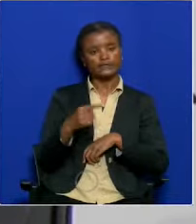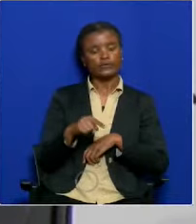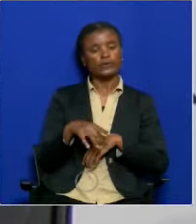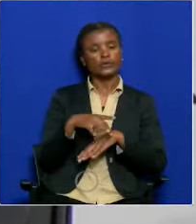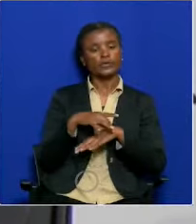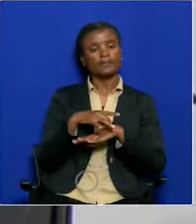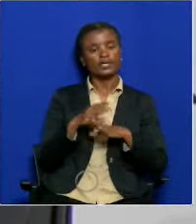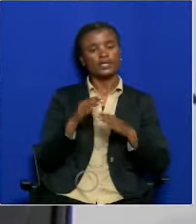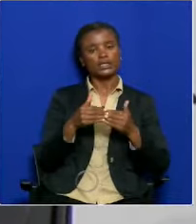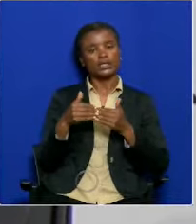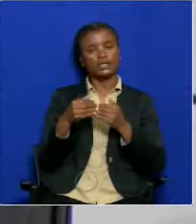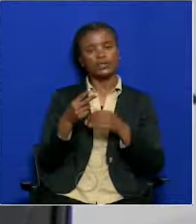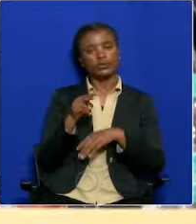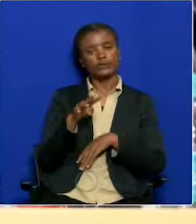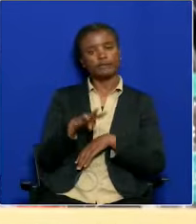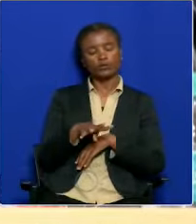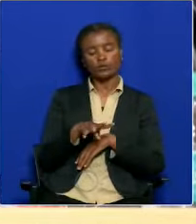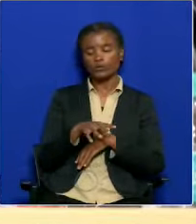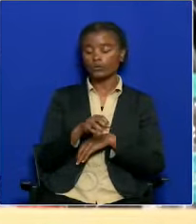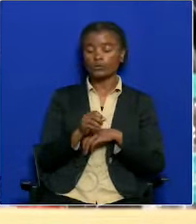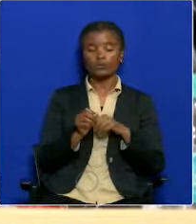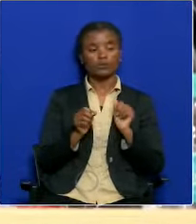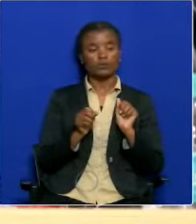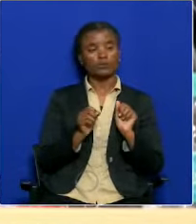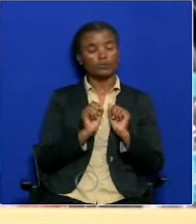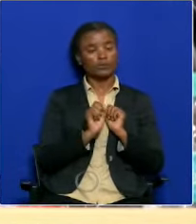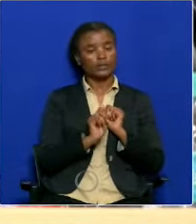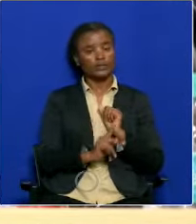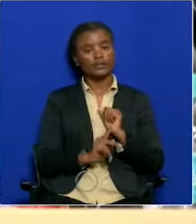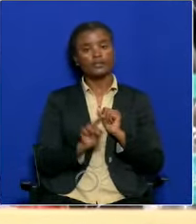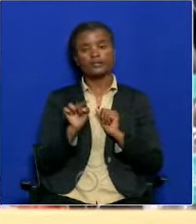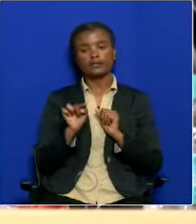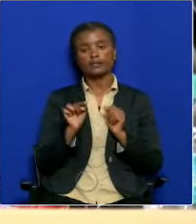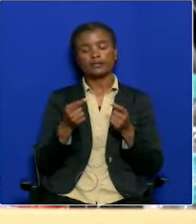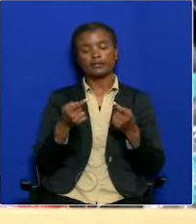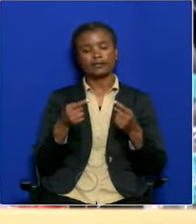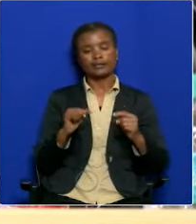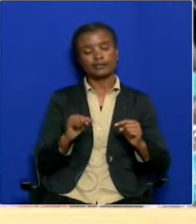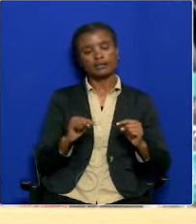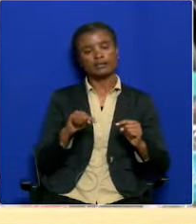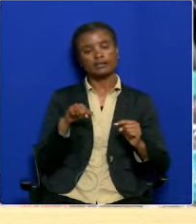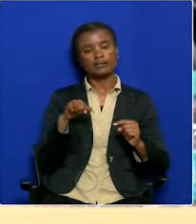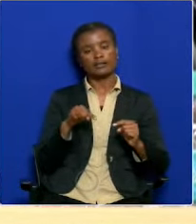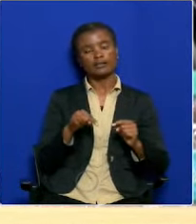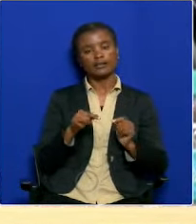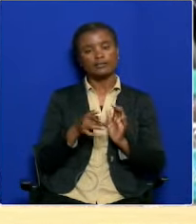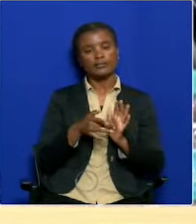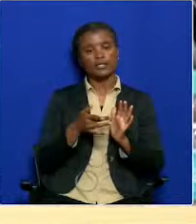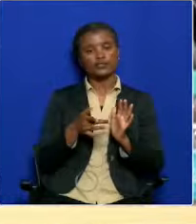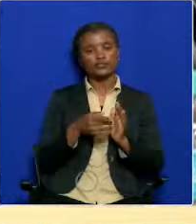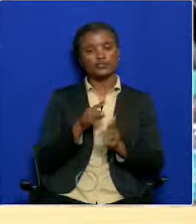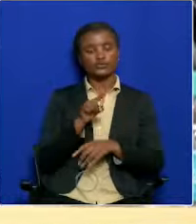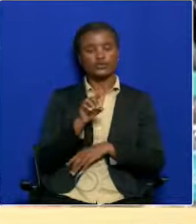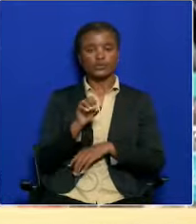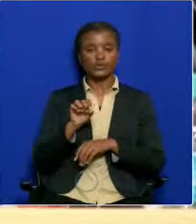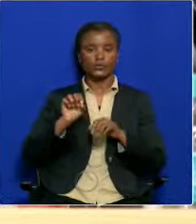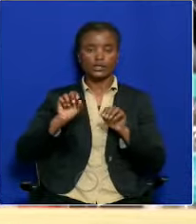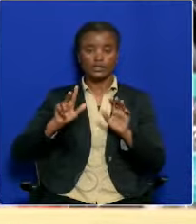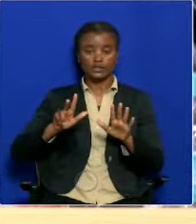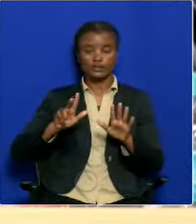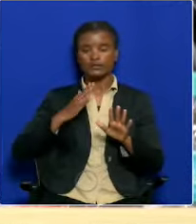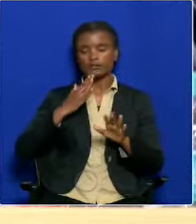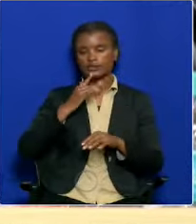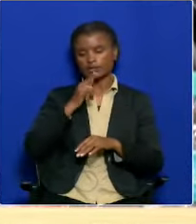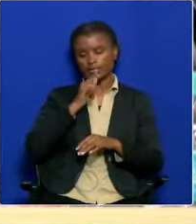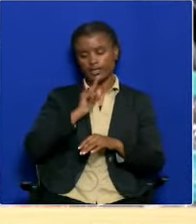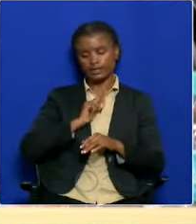Okay. And then the next one is at page 108. Can you tell us what that is?